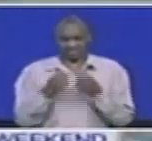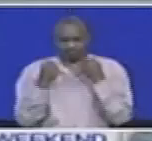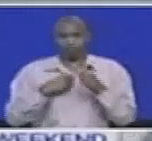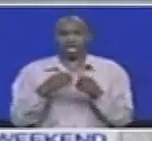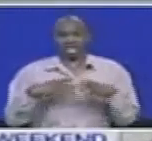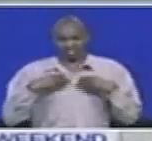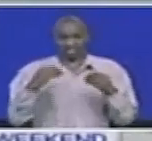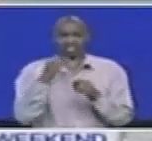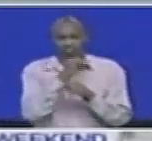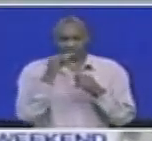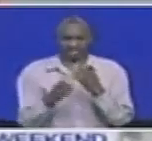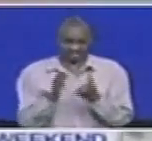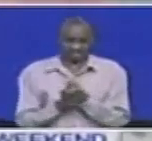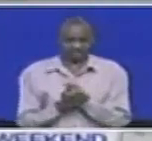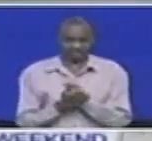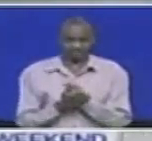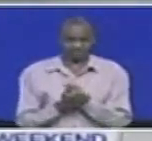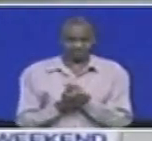NHIF.